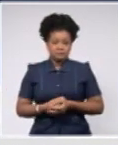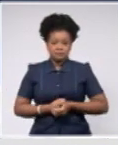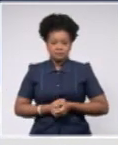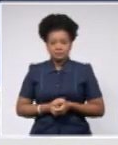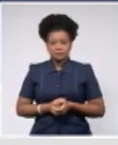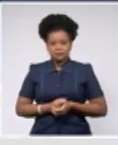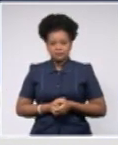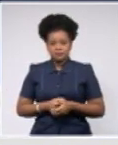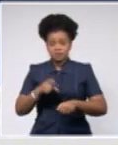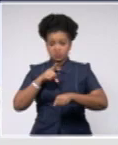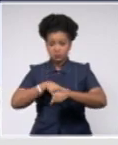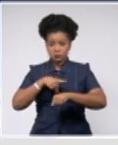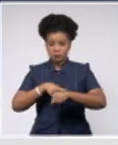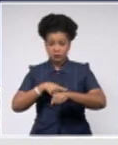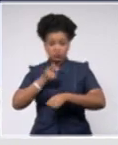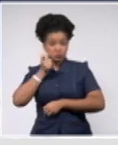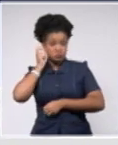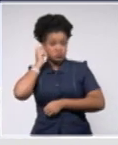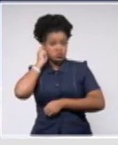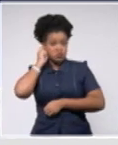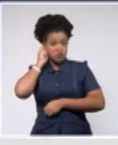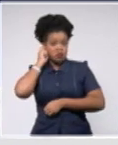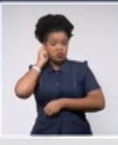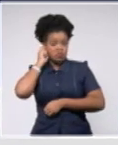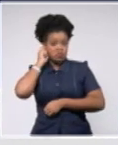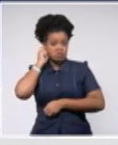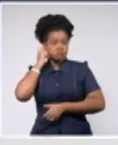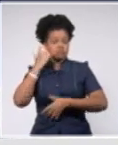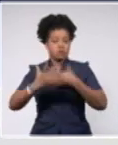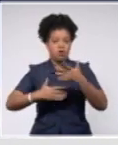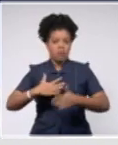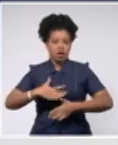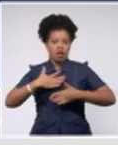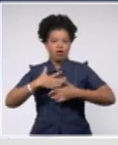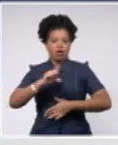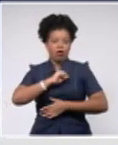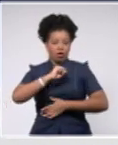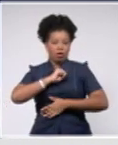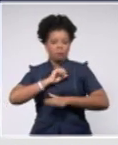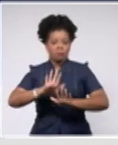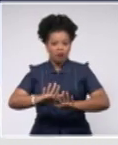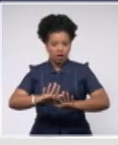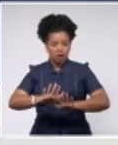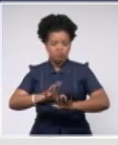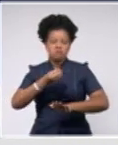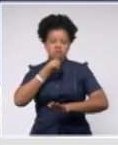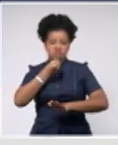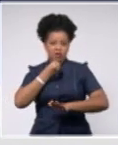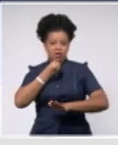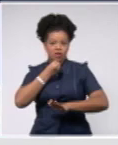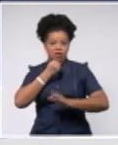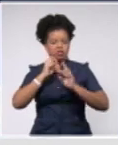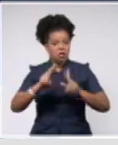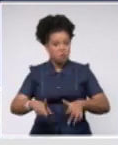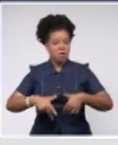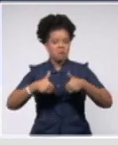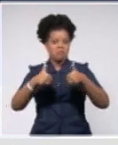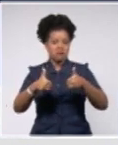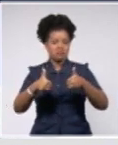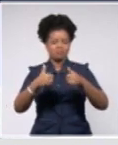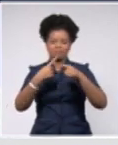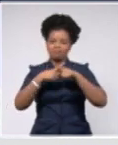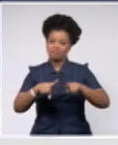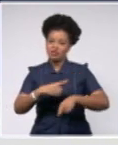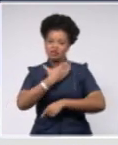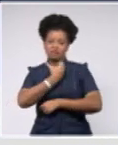suffered cardiorespiratory arrest yesterday, from which it was not possible to revive her, and the patient sadly